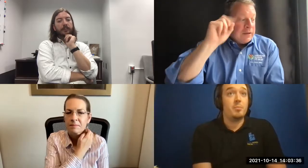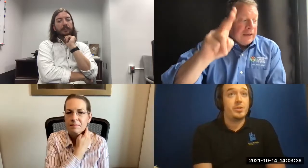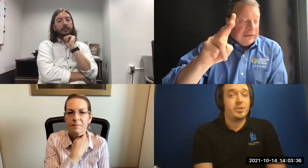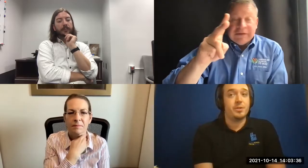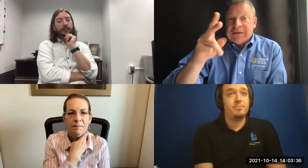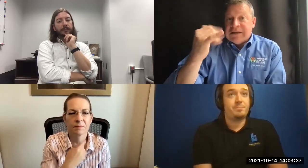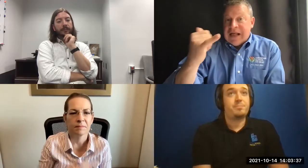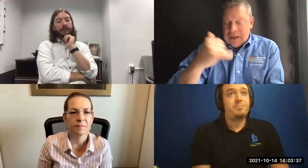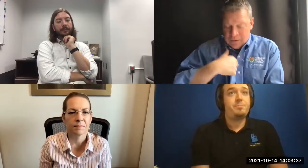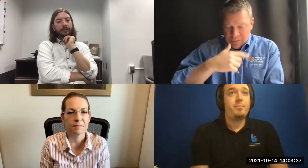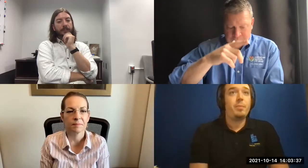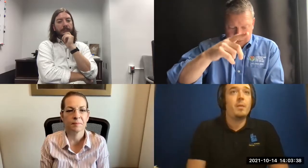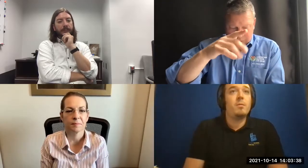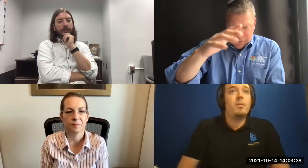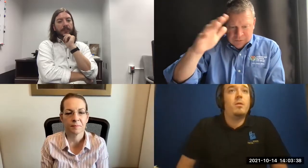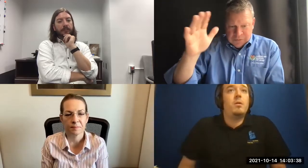going up and up, which is good.